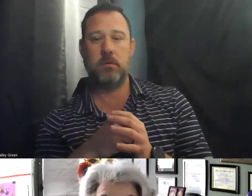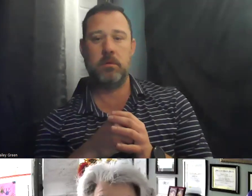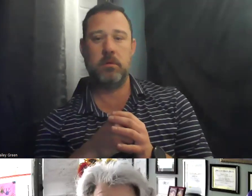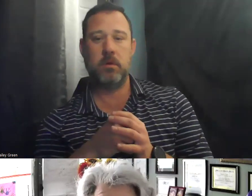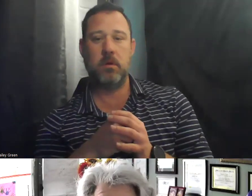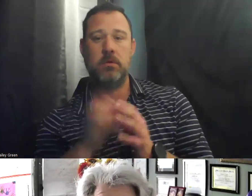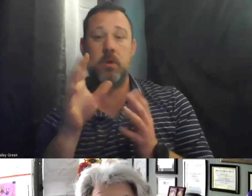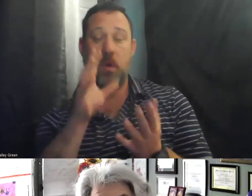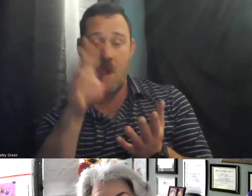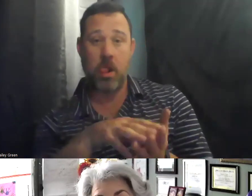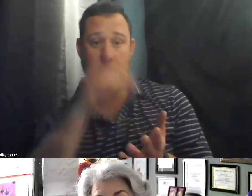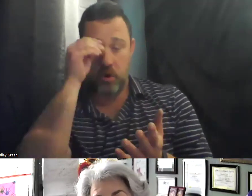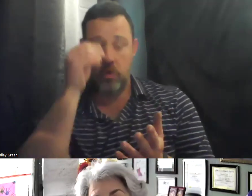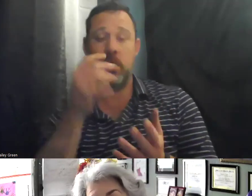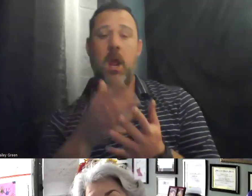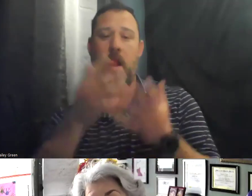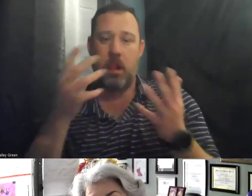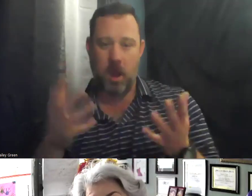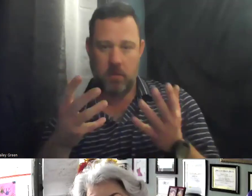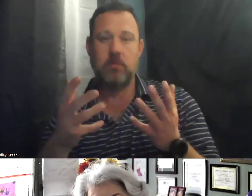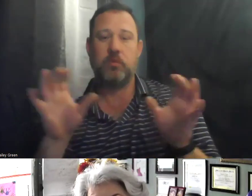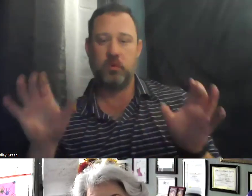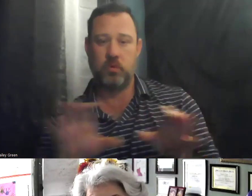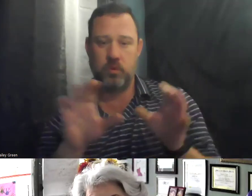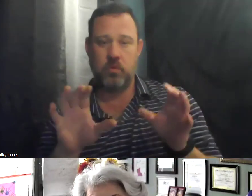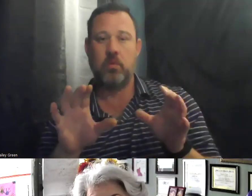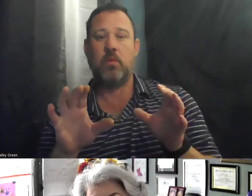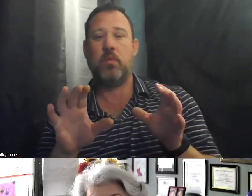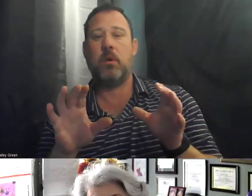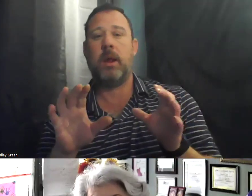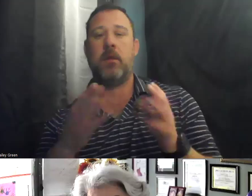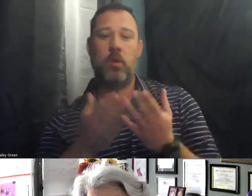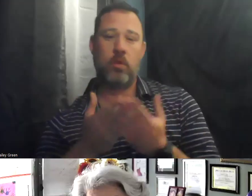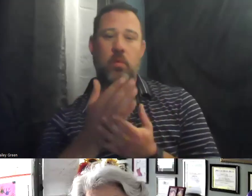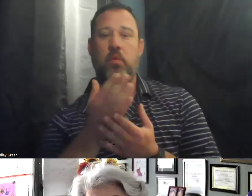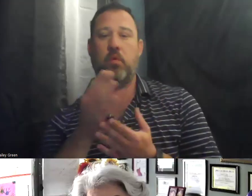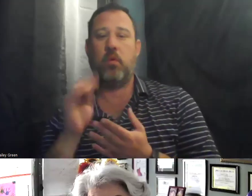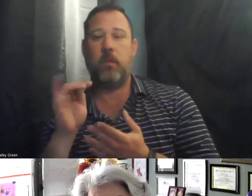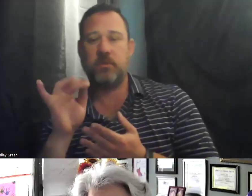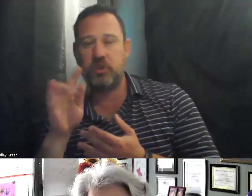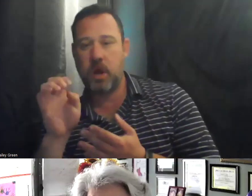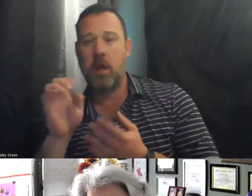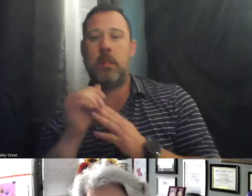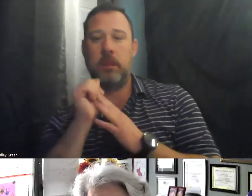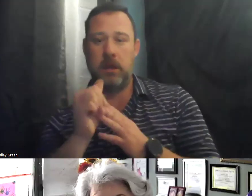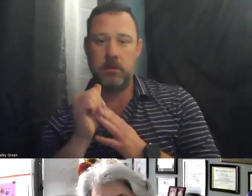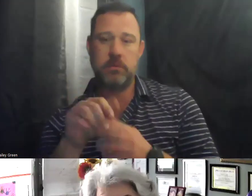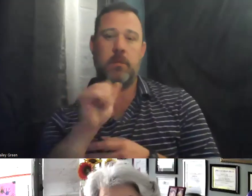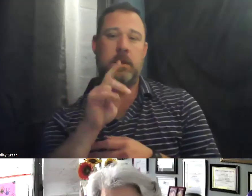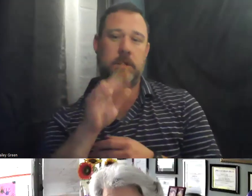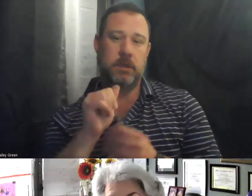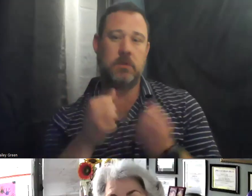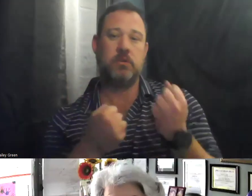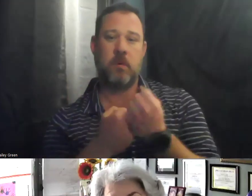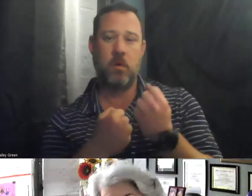yes, learning. There's a lot of learning to be done. And I think that, through Michelle's leadership with Adina's support, because